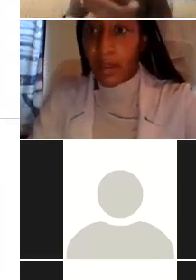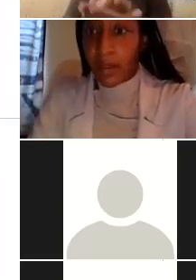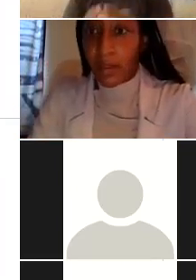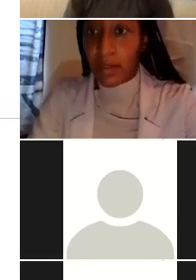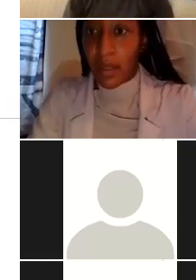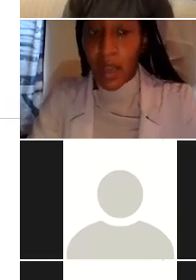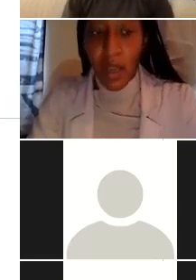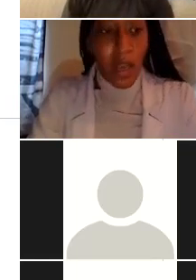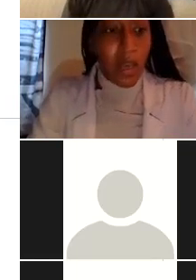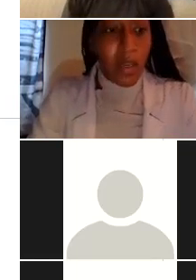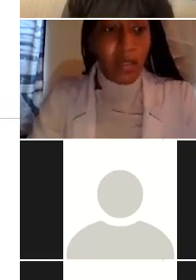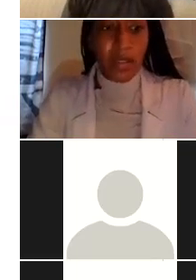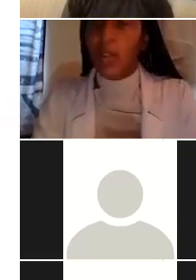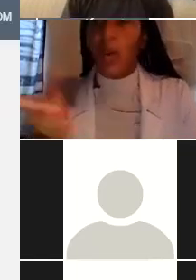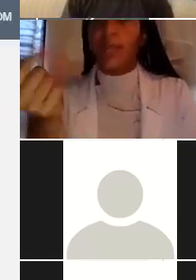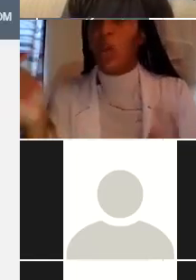energy.